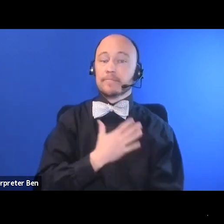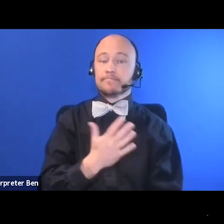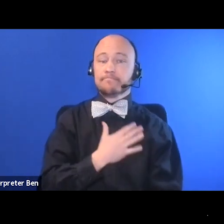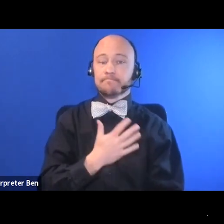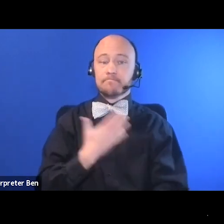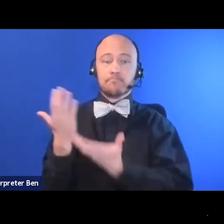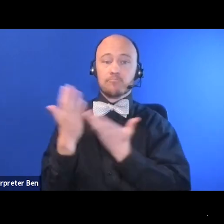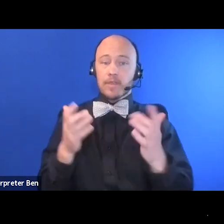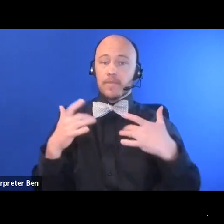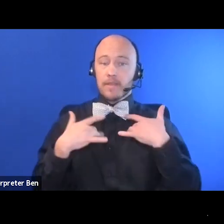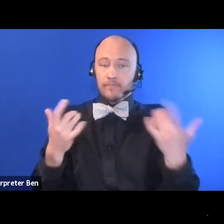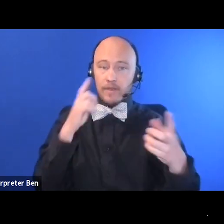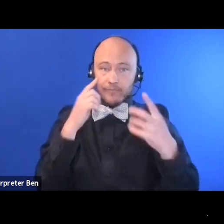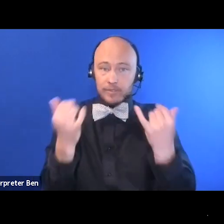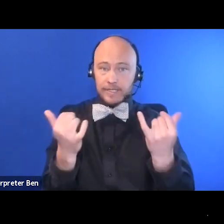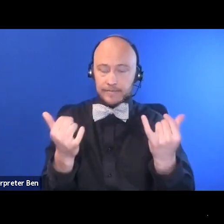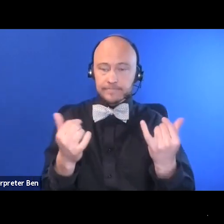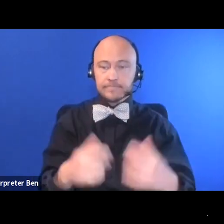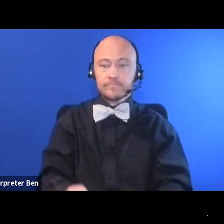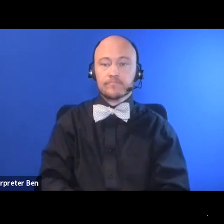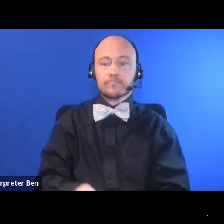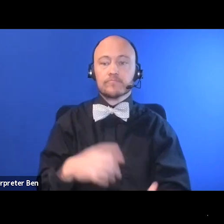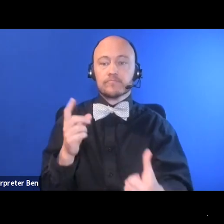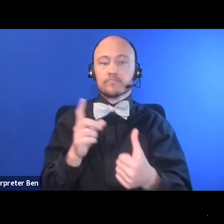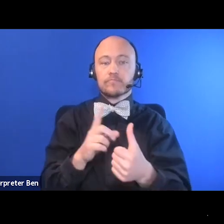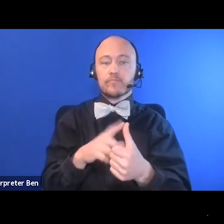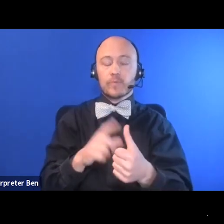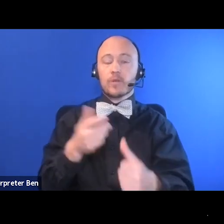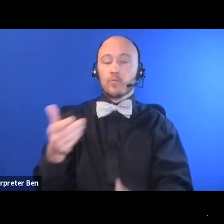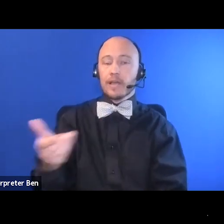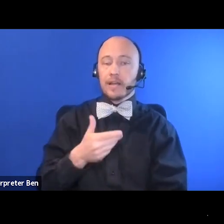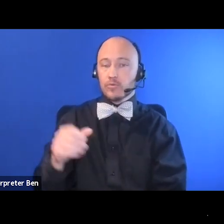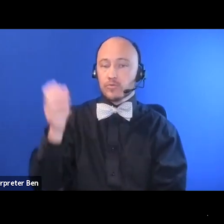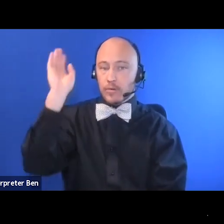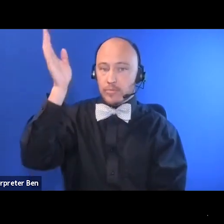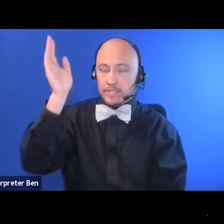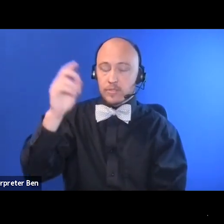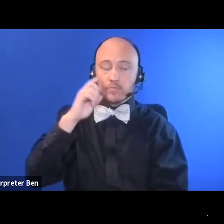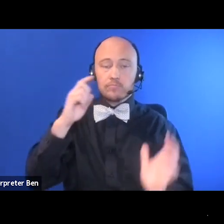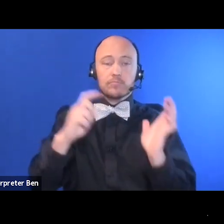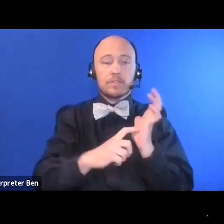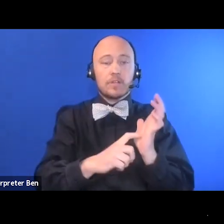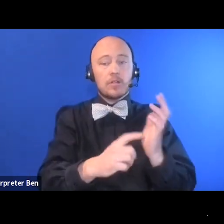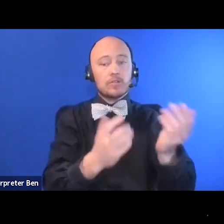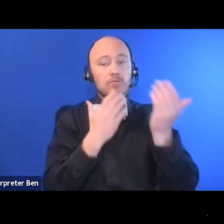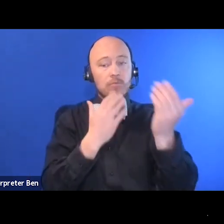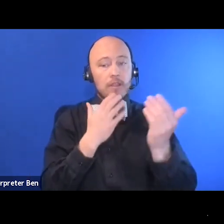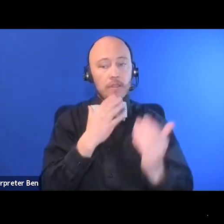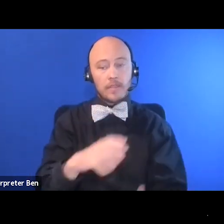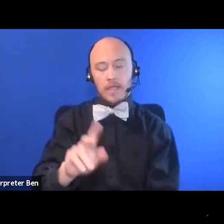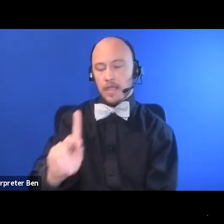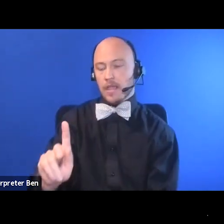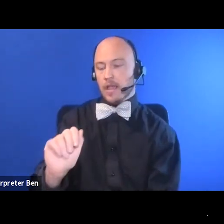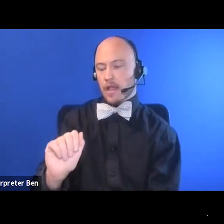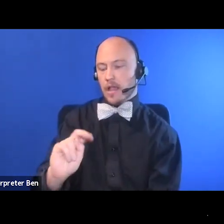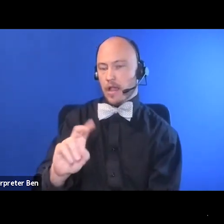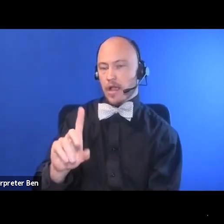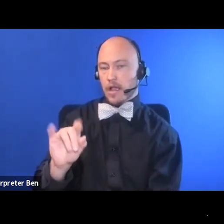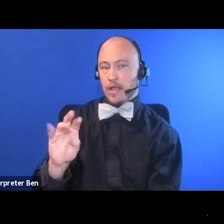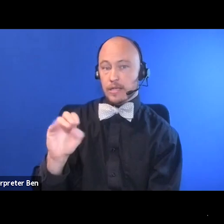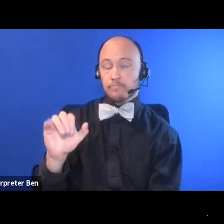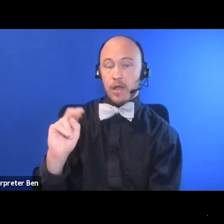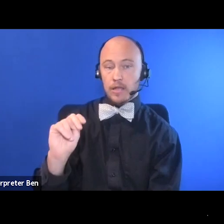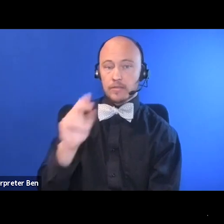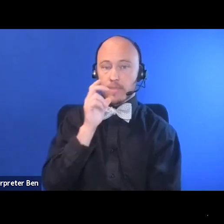event today. Before we introduce our feature presenters, I'd like to acknowledge and thank Kundiman, sponsors of today's